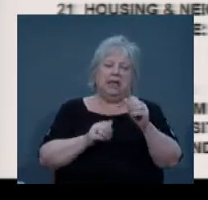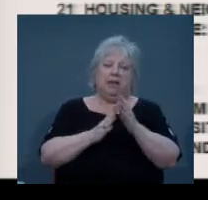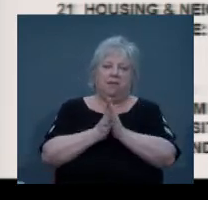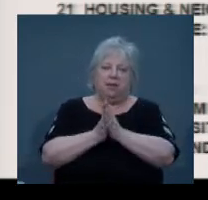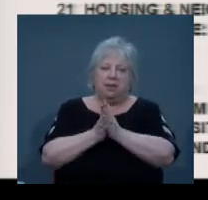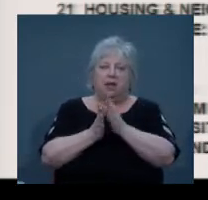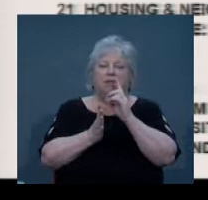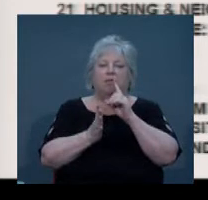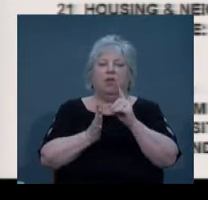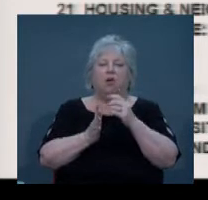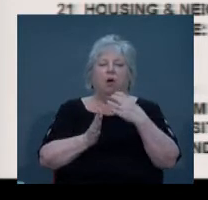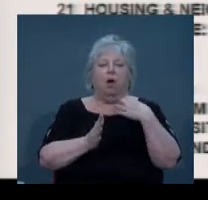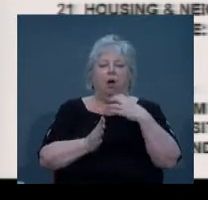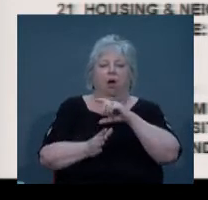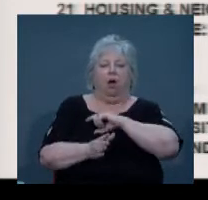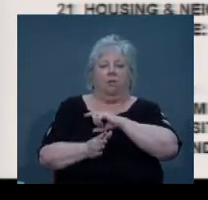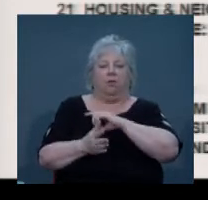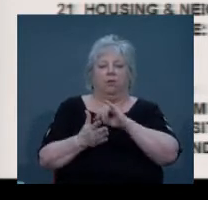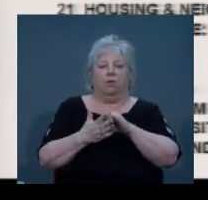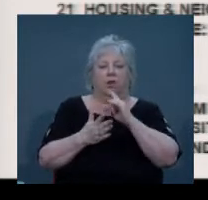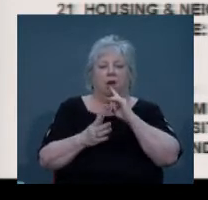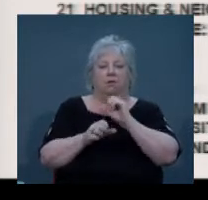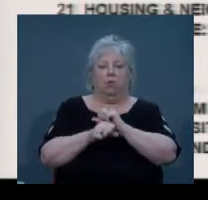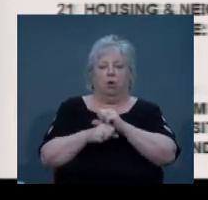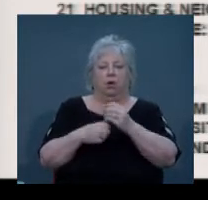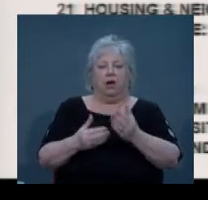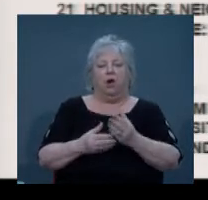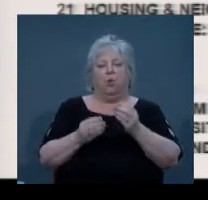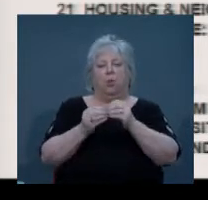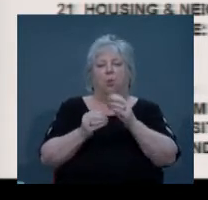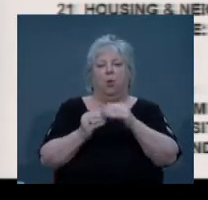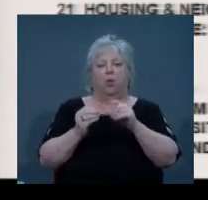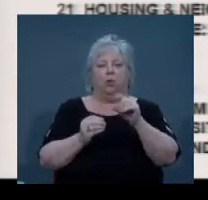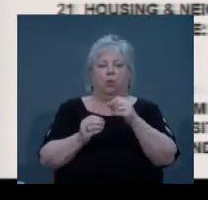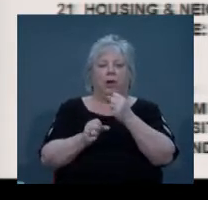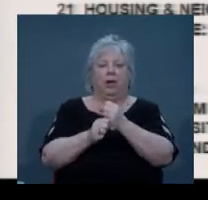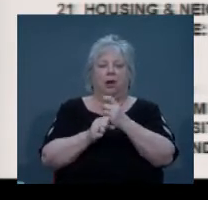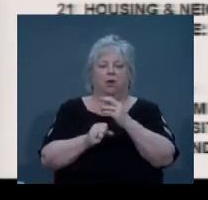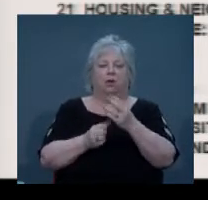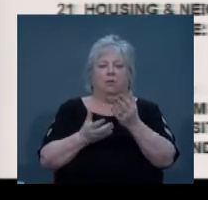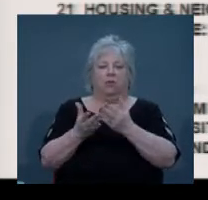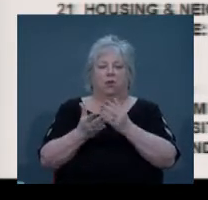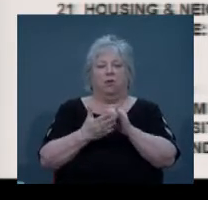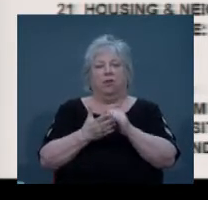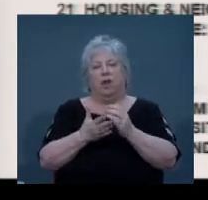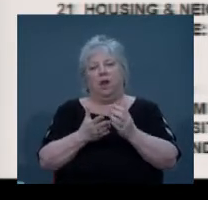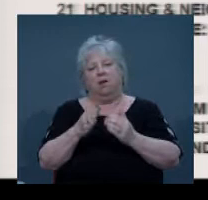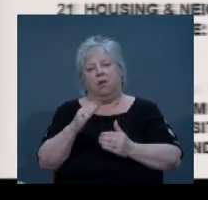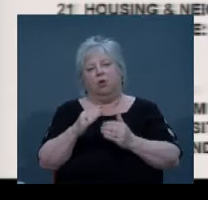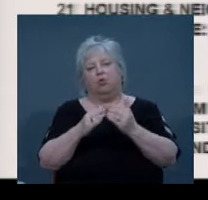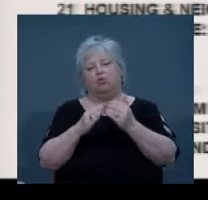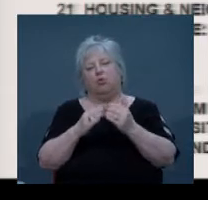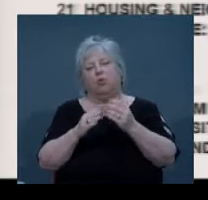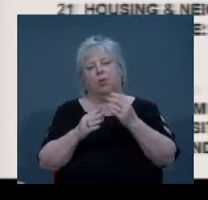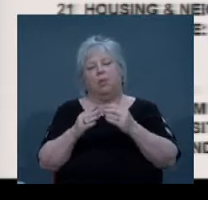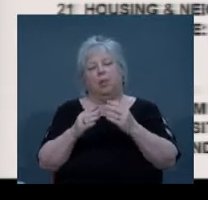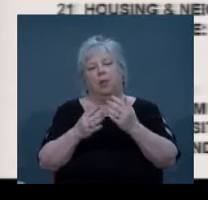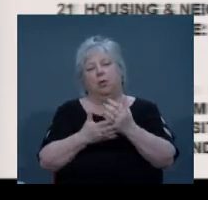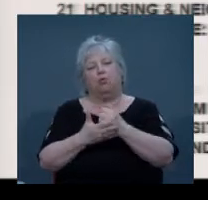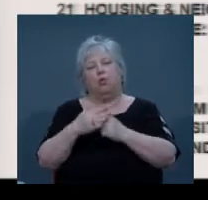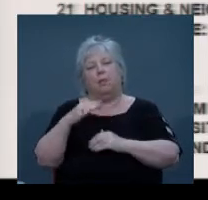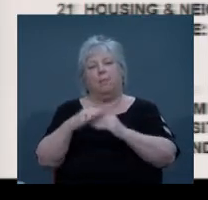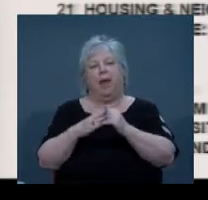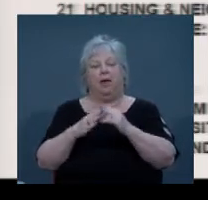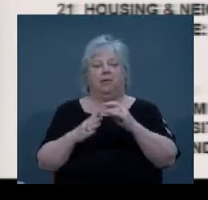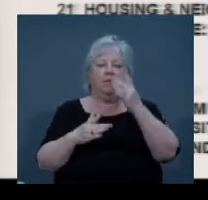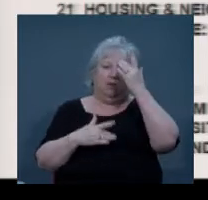the officers that have been here with over 20 years of service that have accrued the maximum on their sick leave incentive.